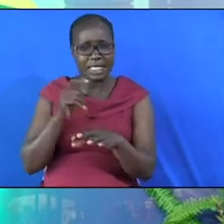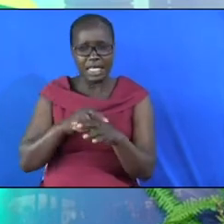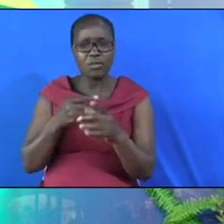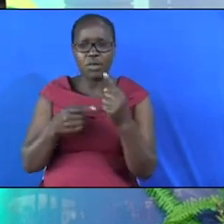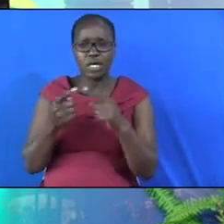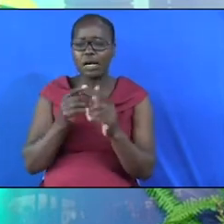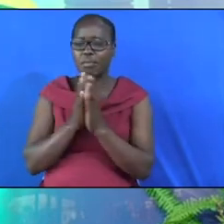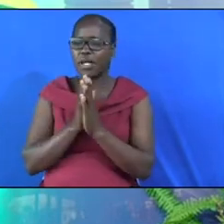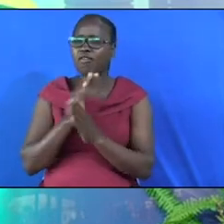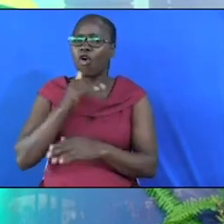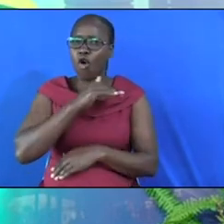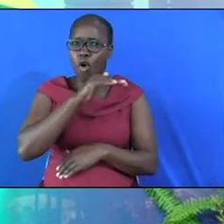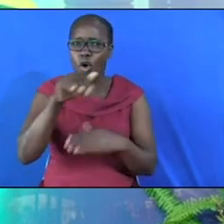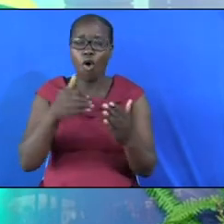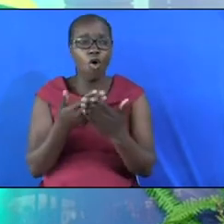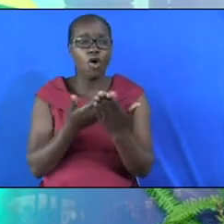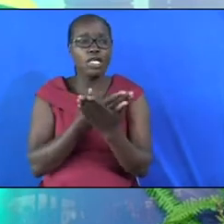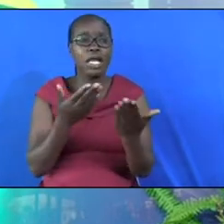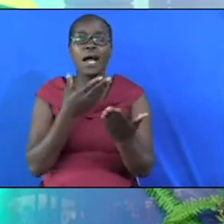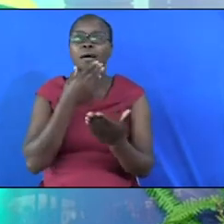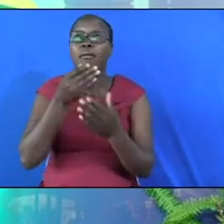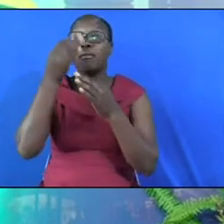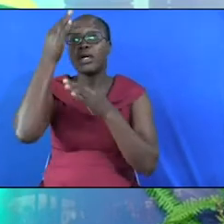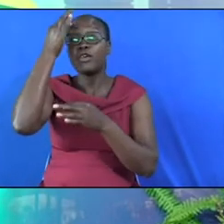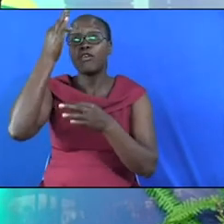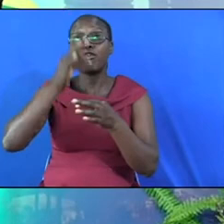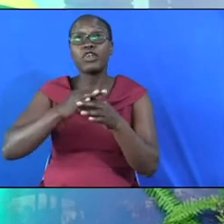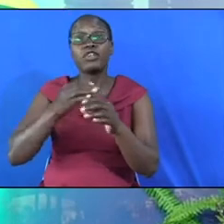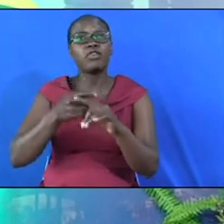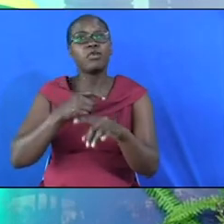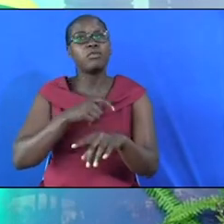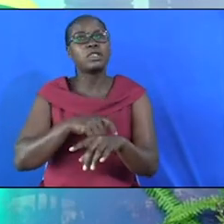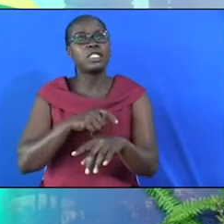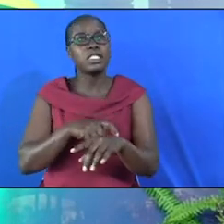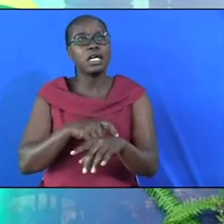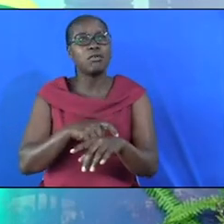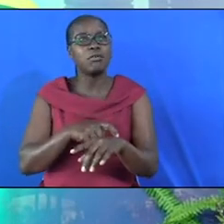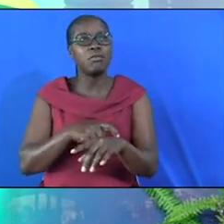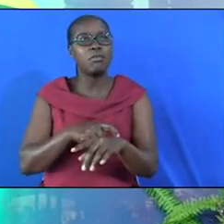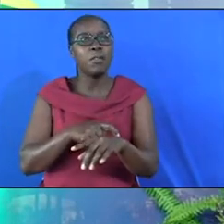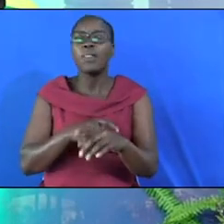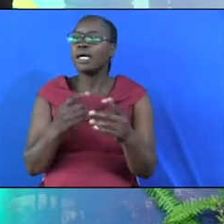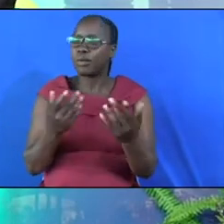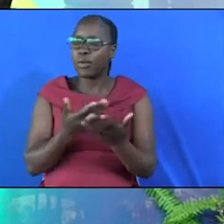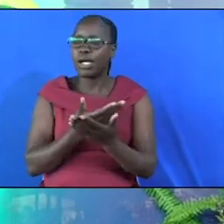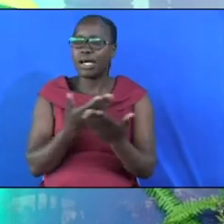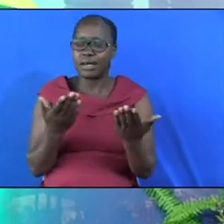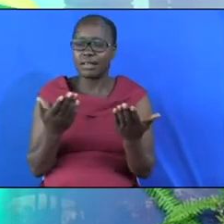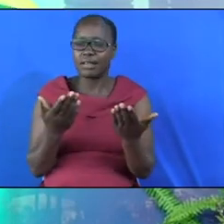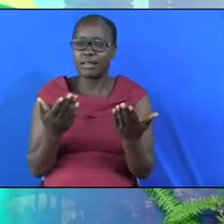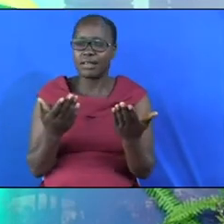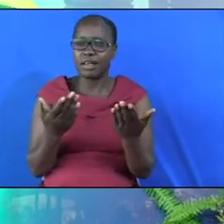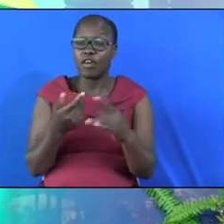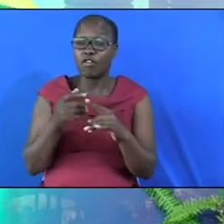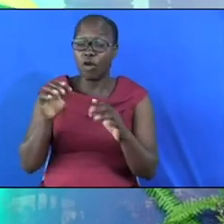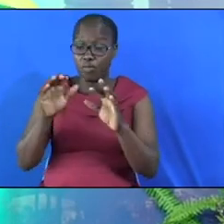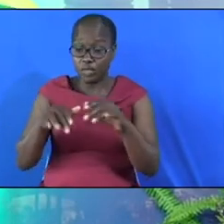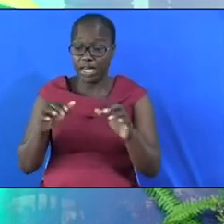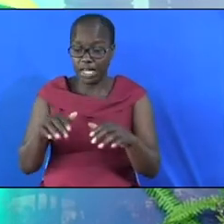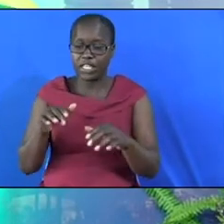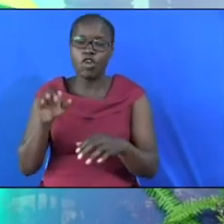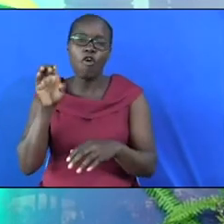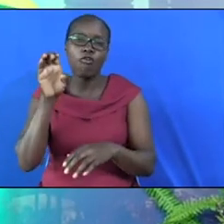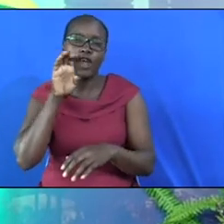of everyone. Men of faith, from the time that the two pair turned their sorrowing steps from the Garden of